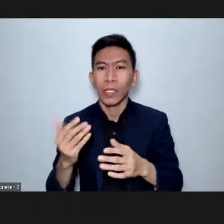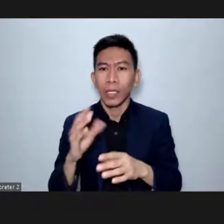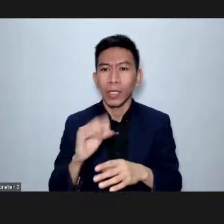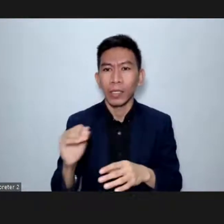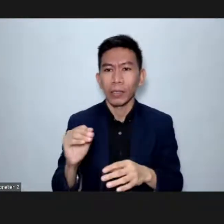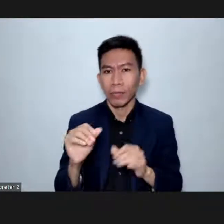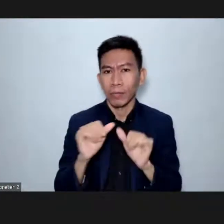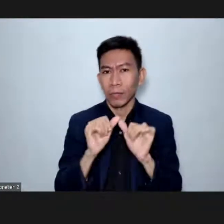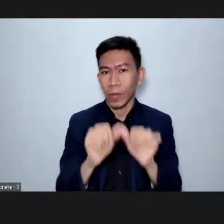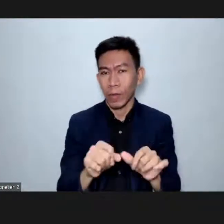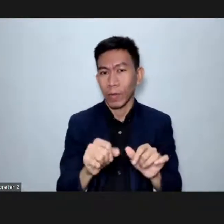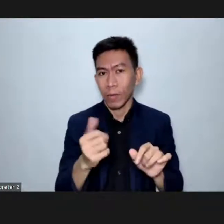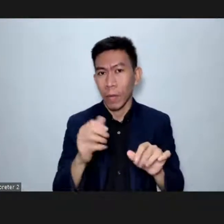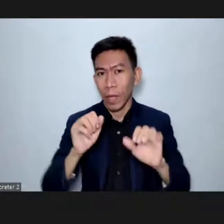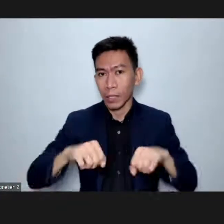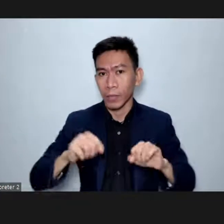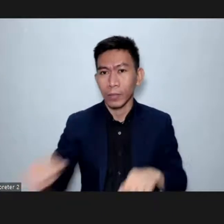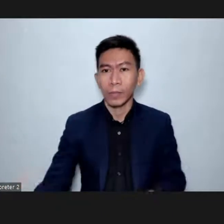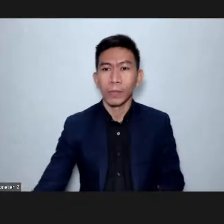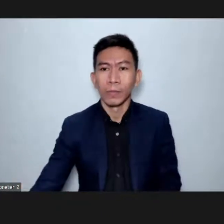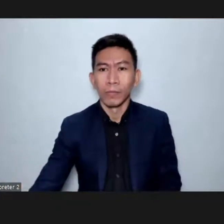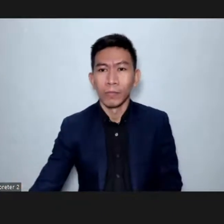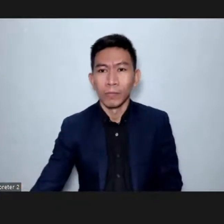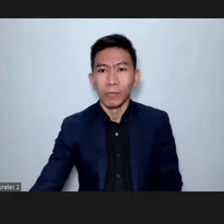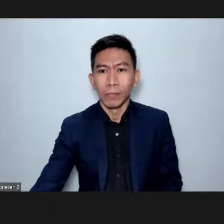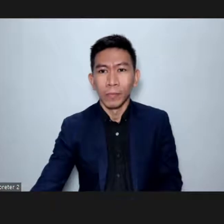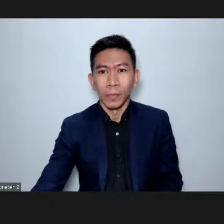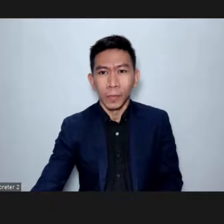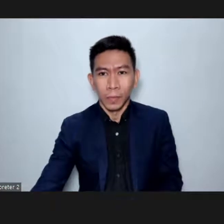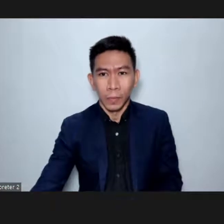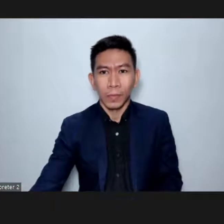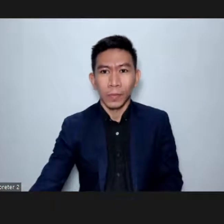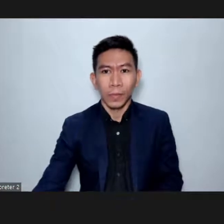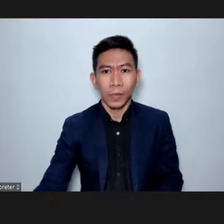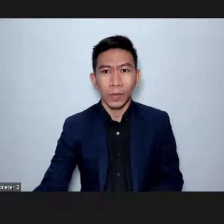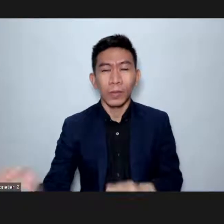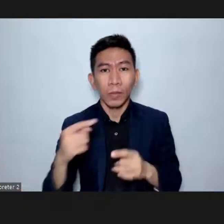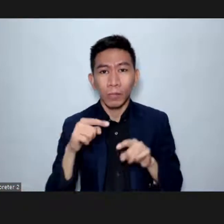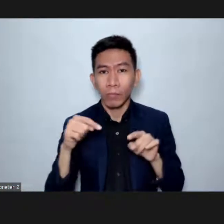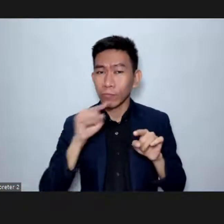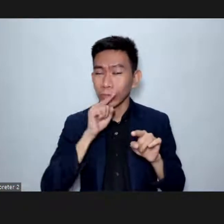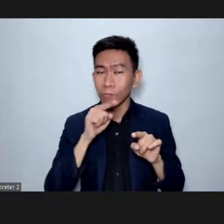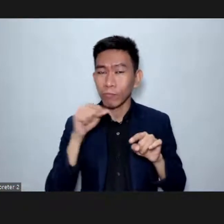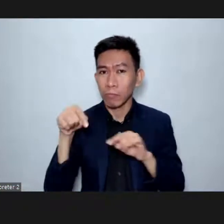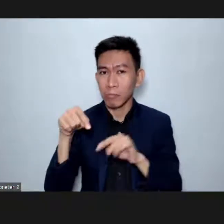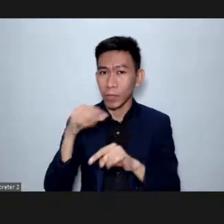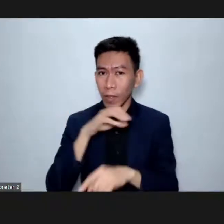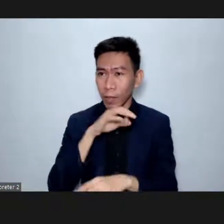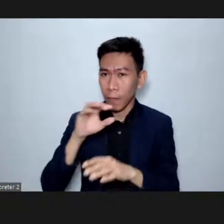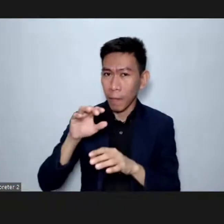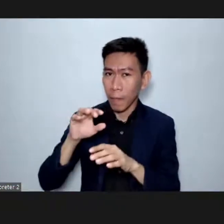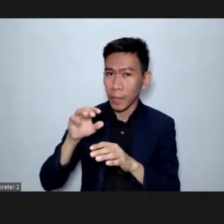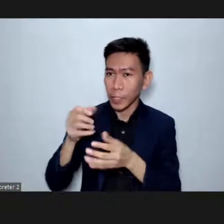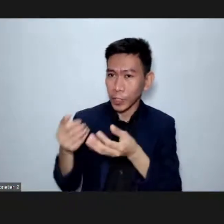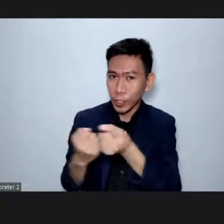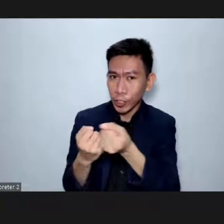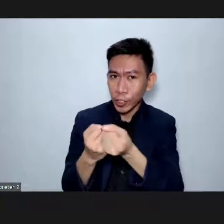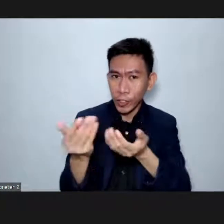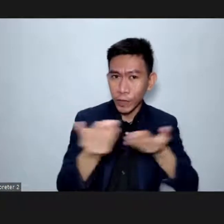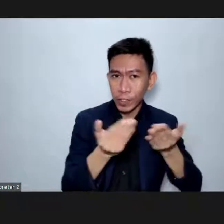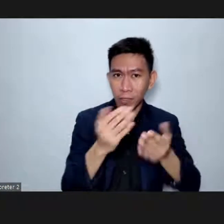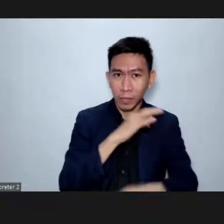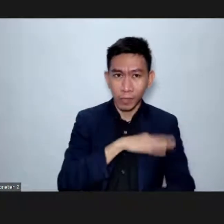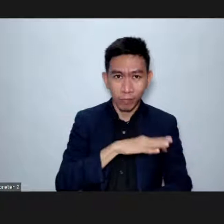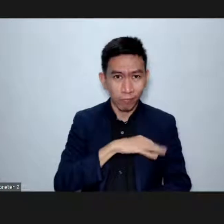today. We look into field health Z package benefit. This is benefiting enough vis-a-vis the number of new cases that we